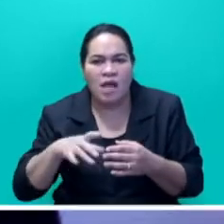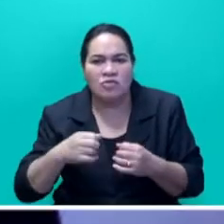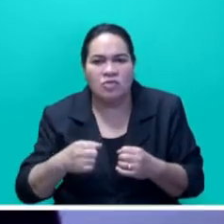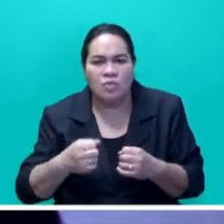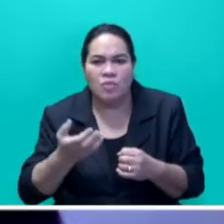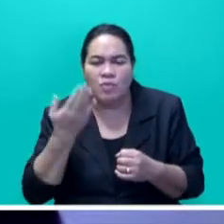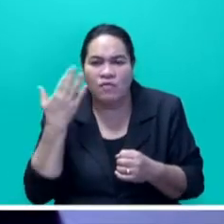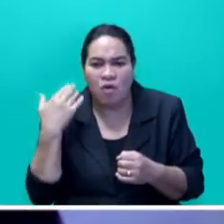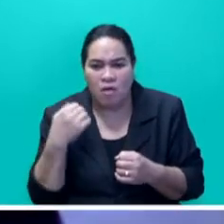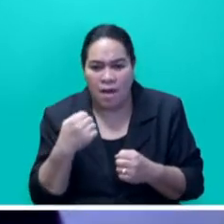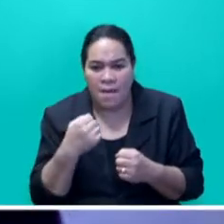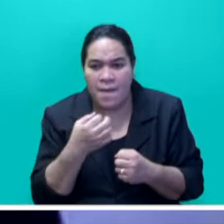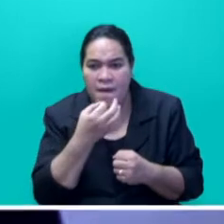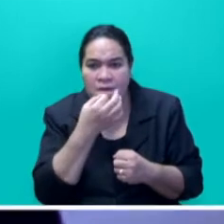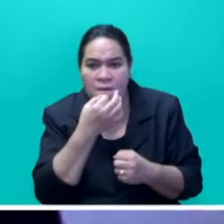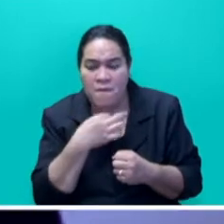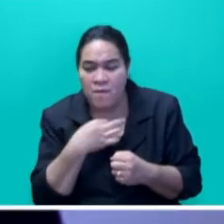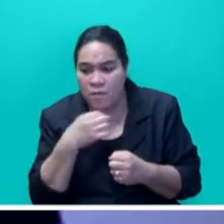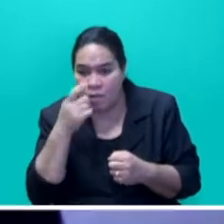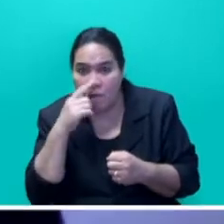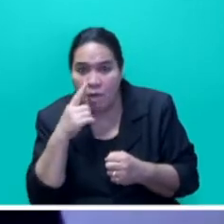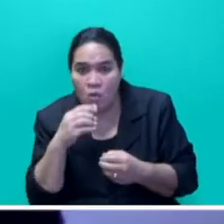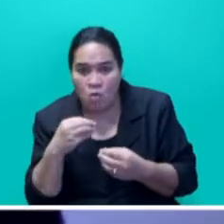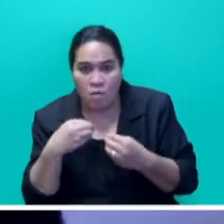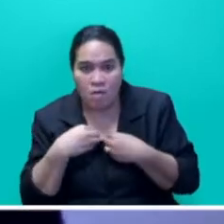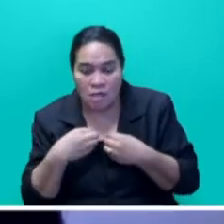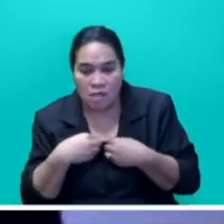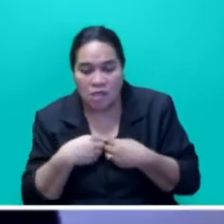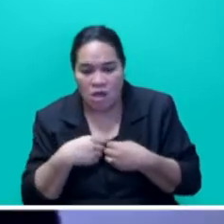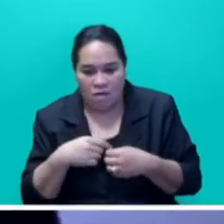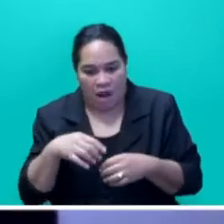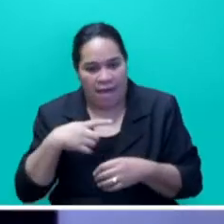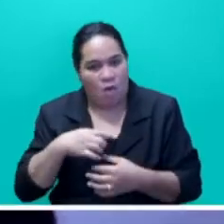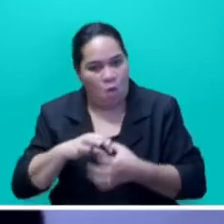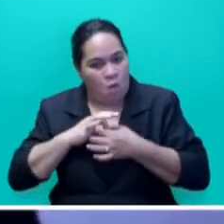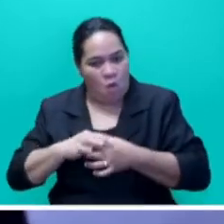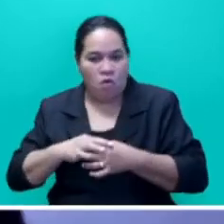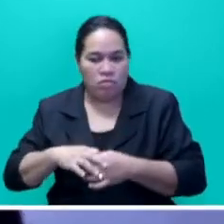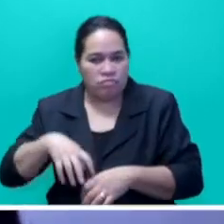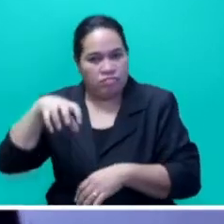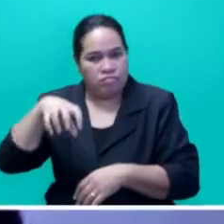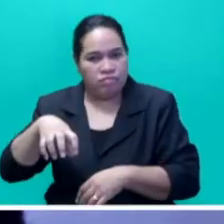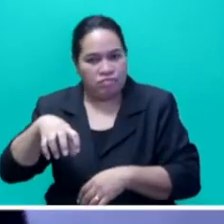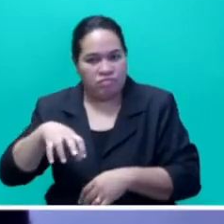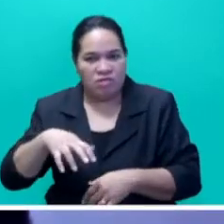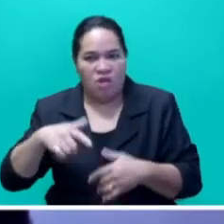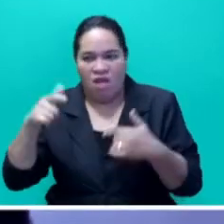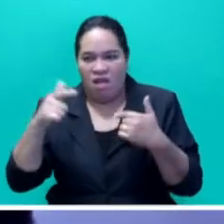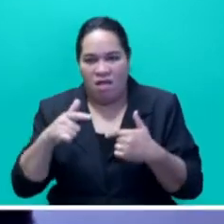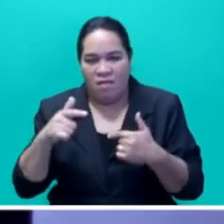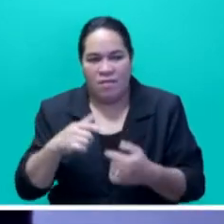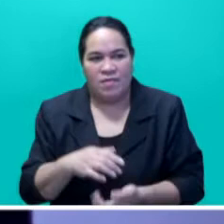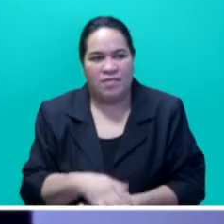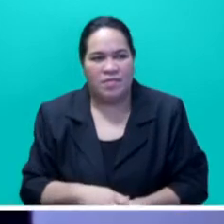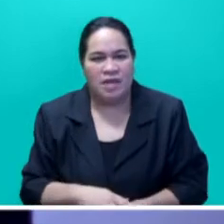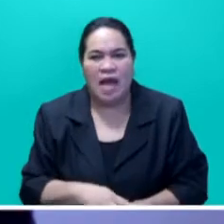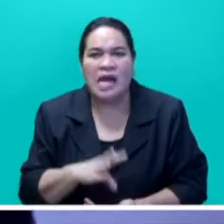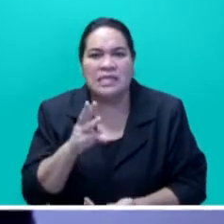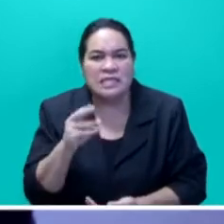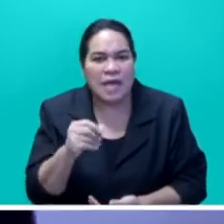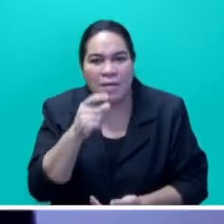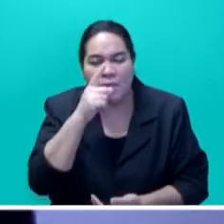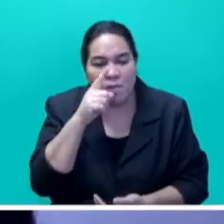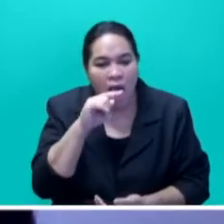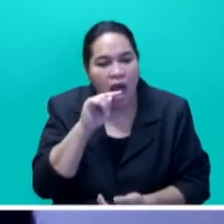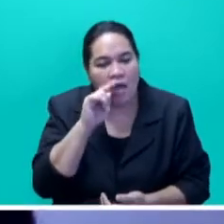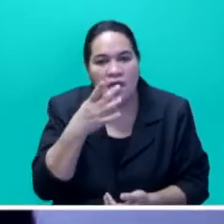a very few number of operators have on certain bases, and despite not being able to meet the demand for taxis in that